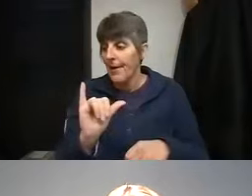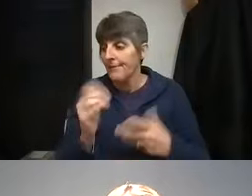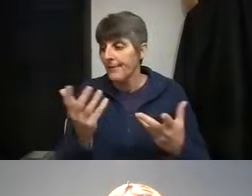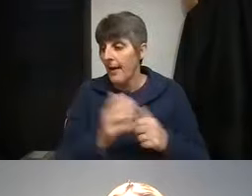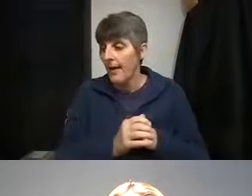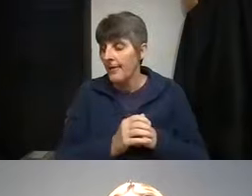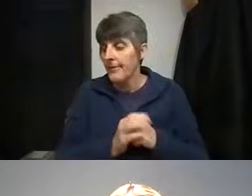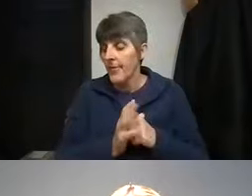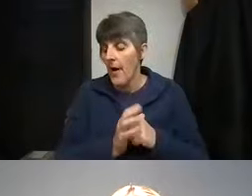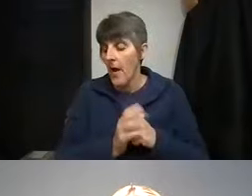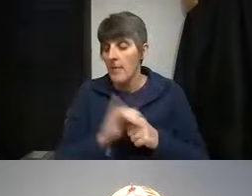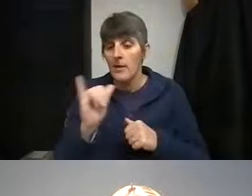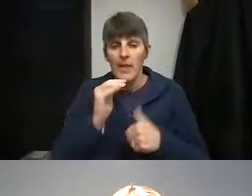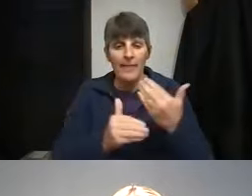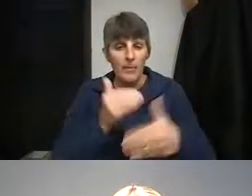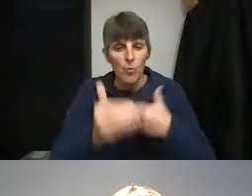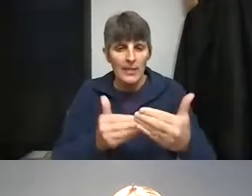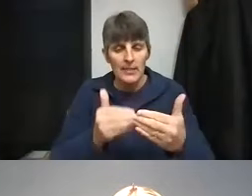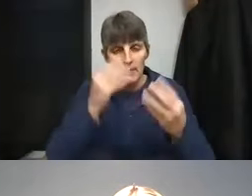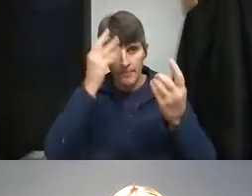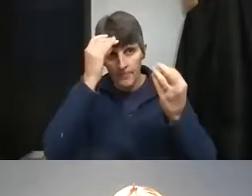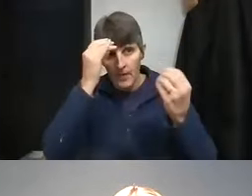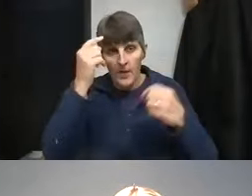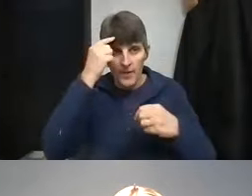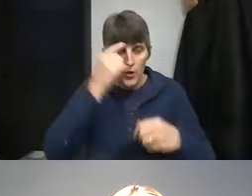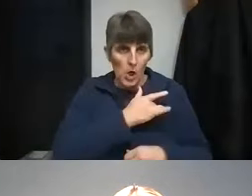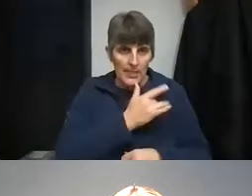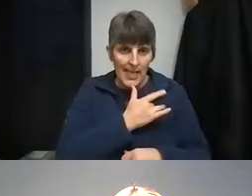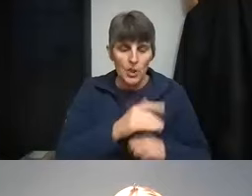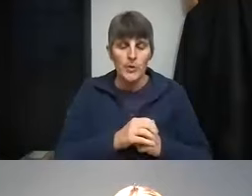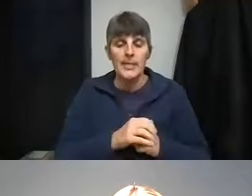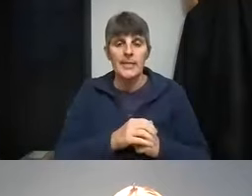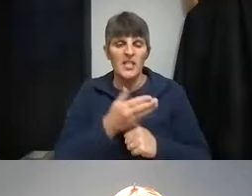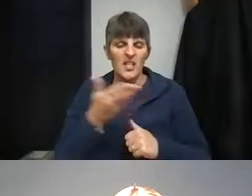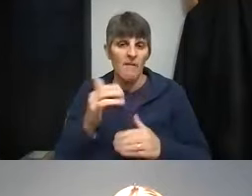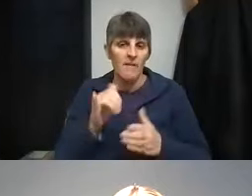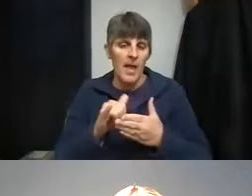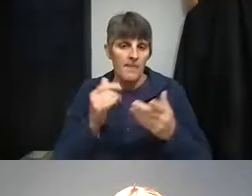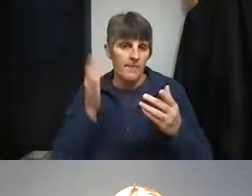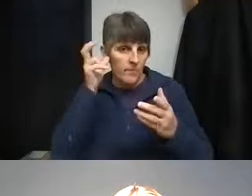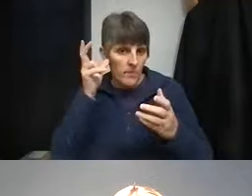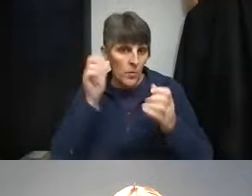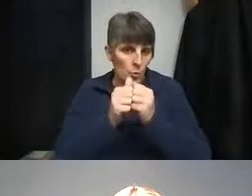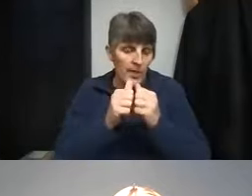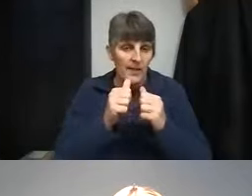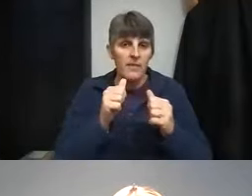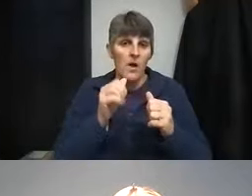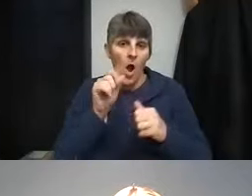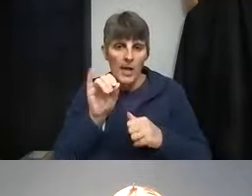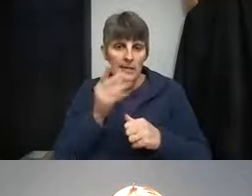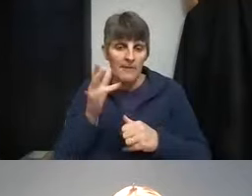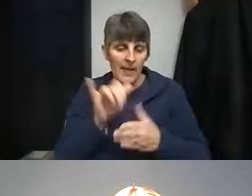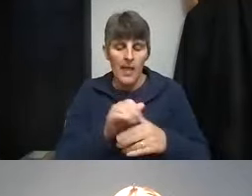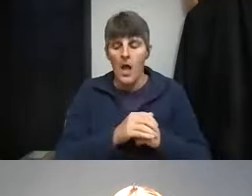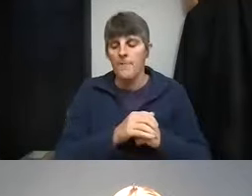the processing, like the neurosensory stuff that goes along with autism and stuff like that.